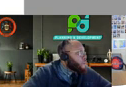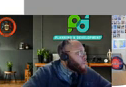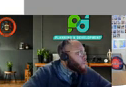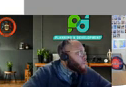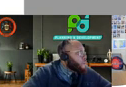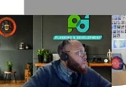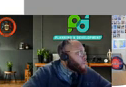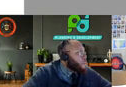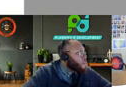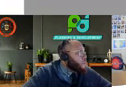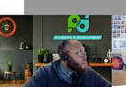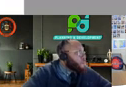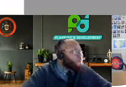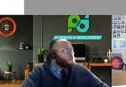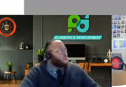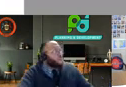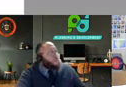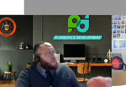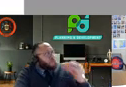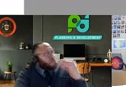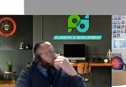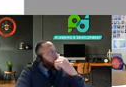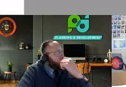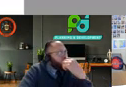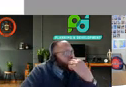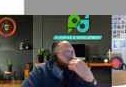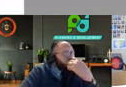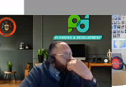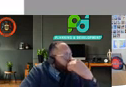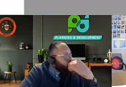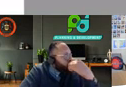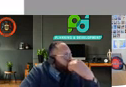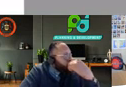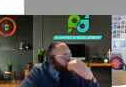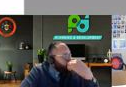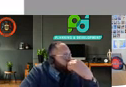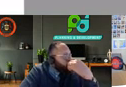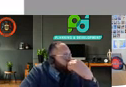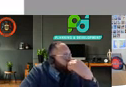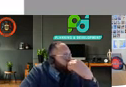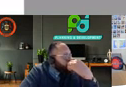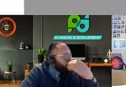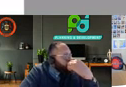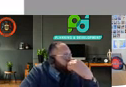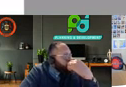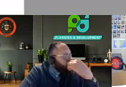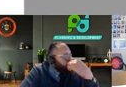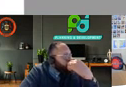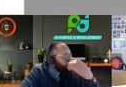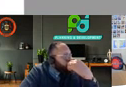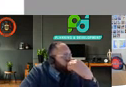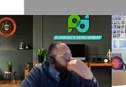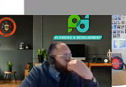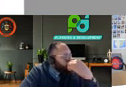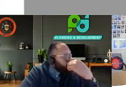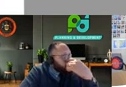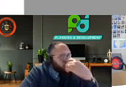Mosaic District, which is off the screen here on the lower right hand side. This is an evolving